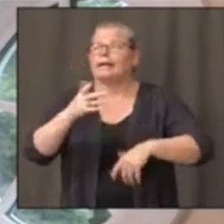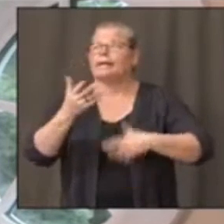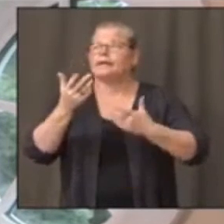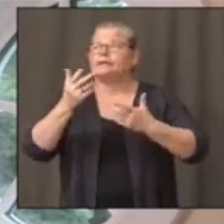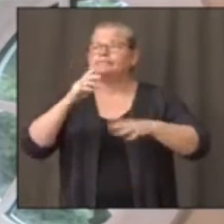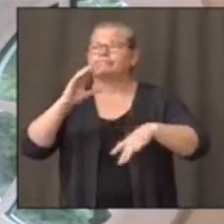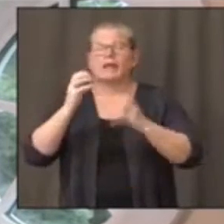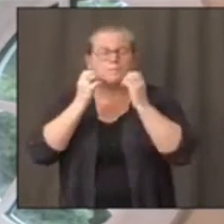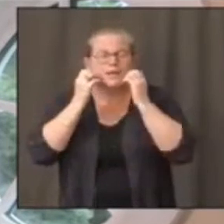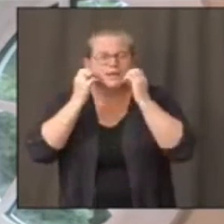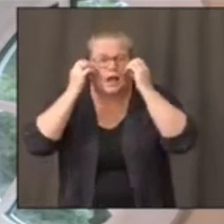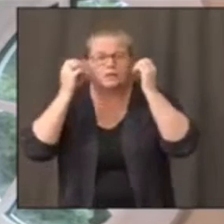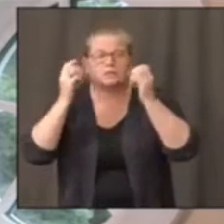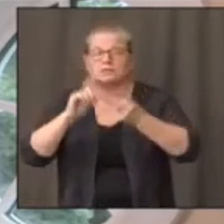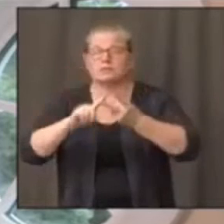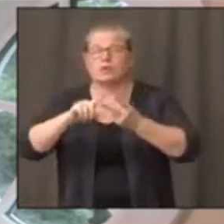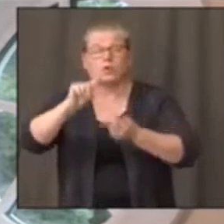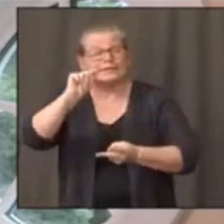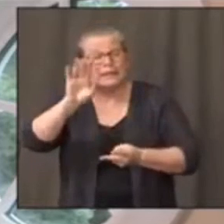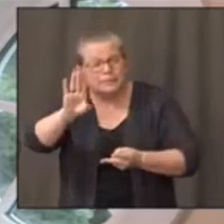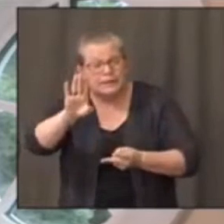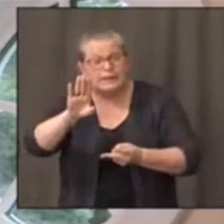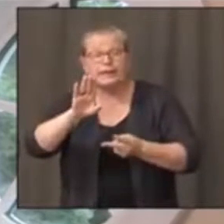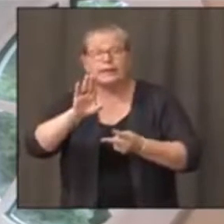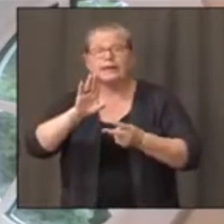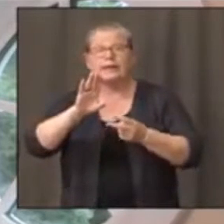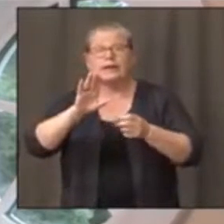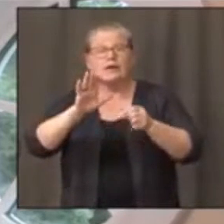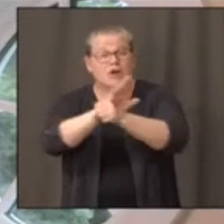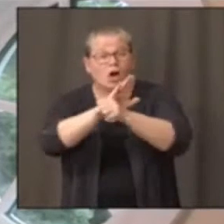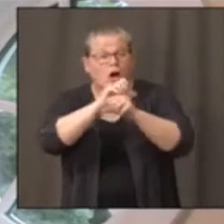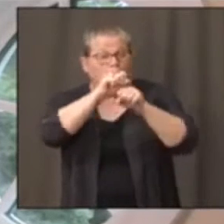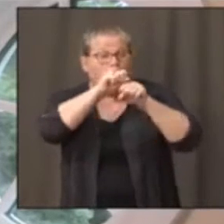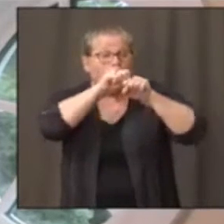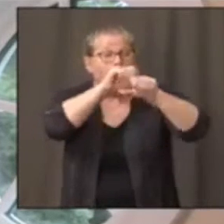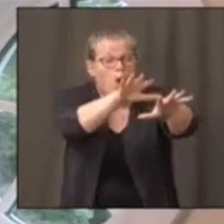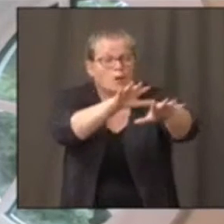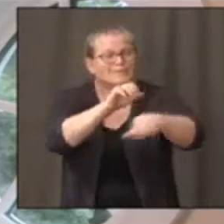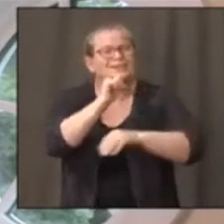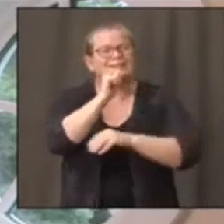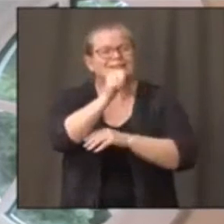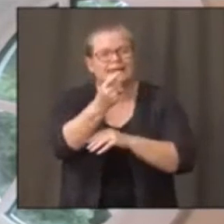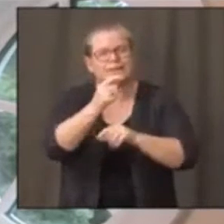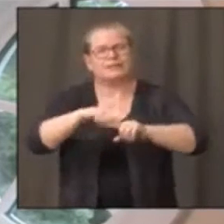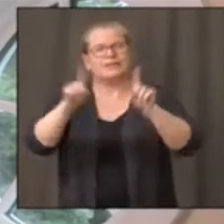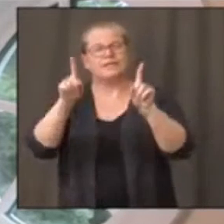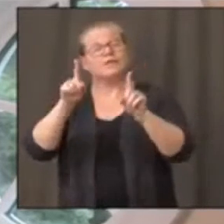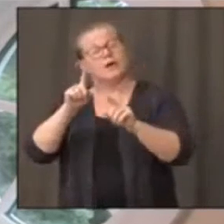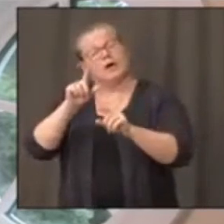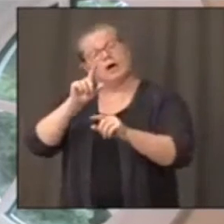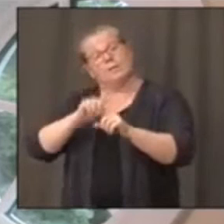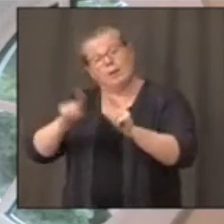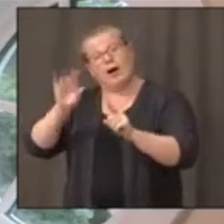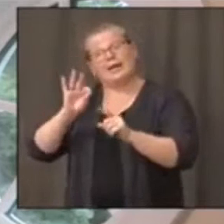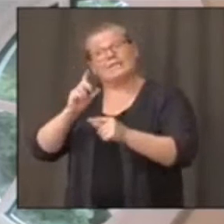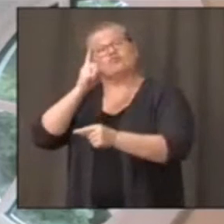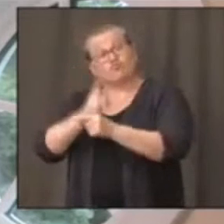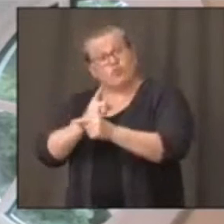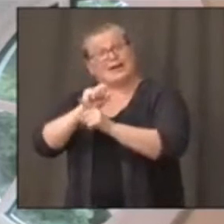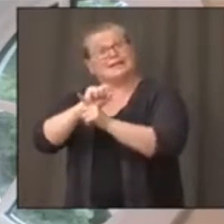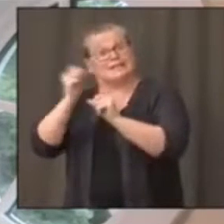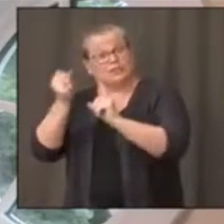but under the right circumstances, it can spread a pattern that looks a lot like an aerosolized virus. And what are those circumstances?